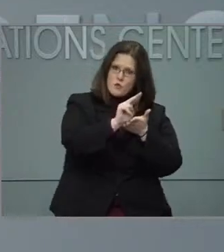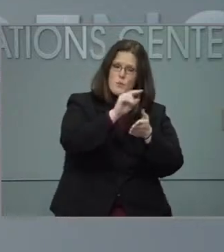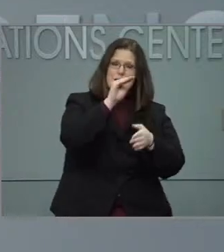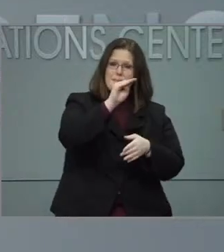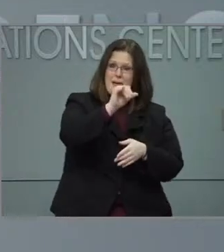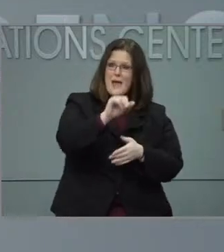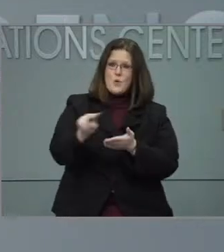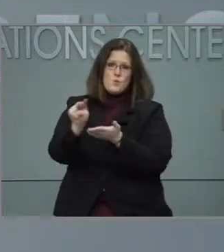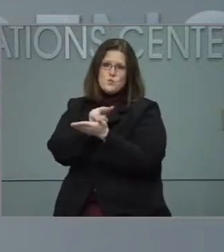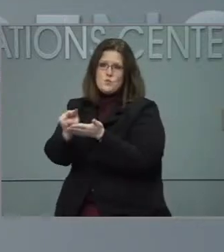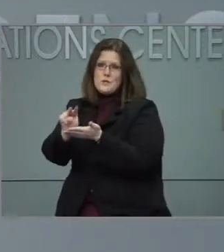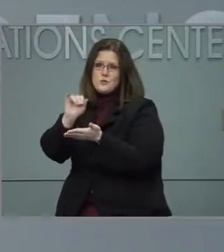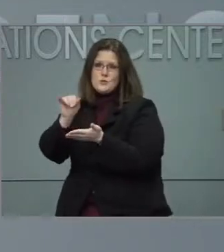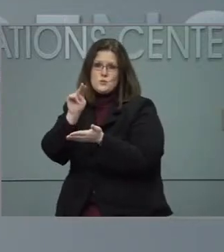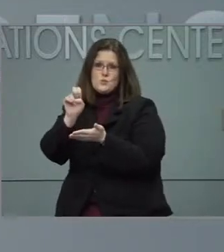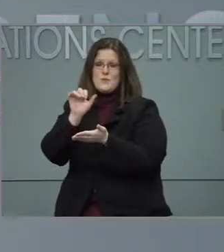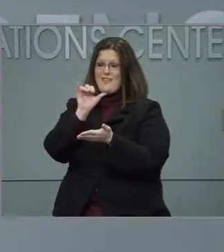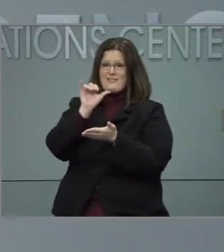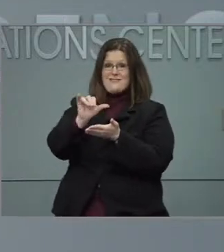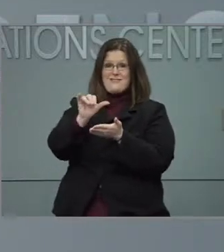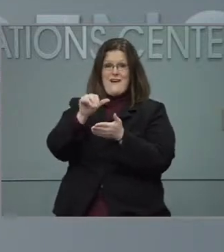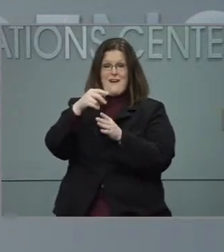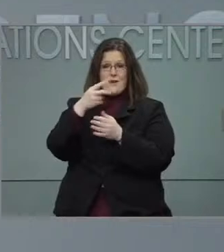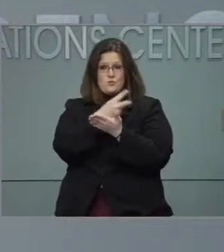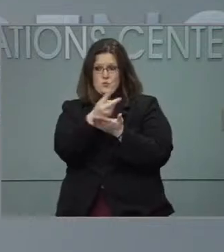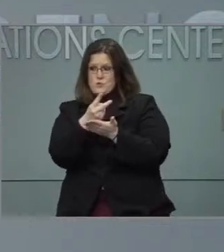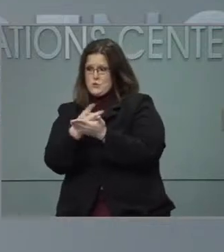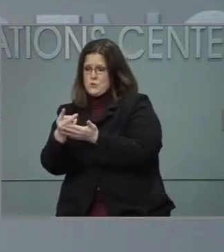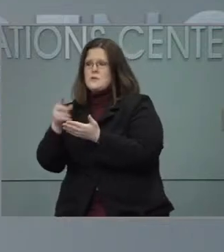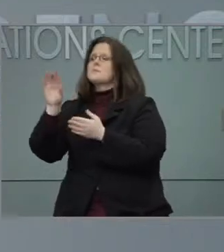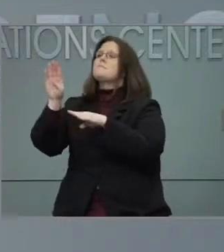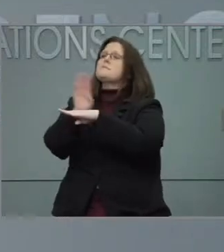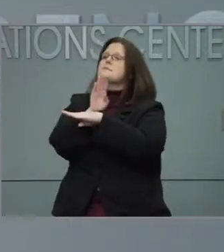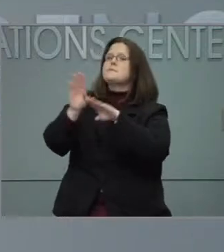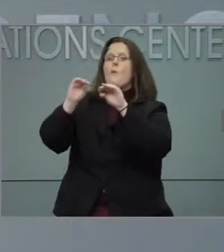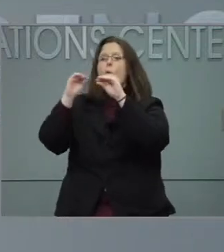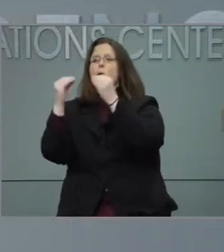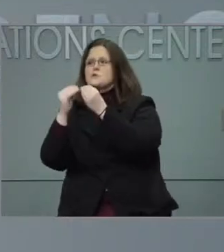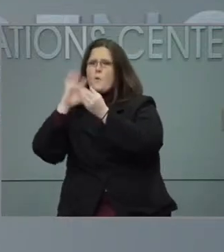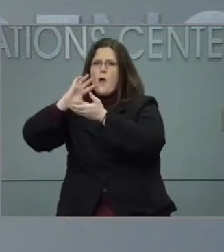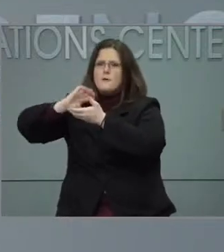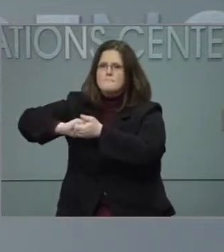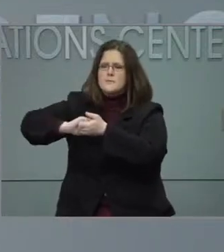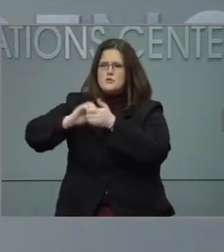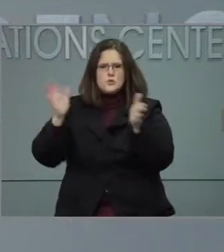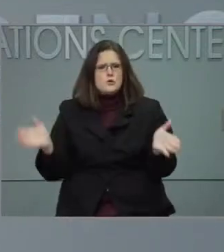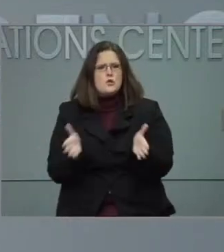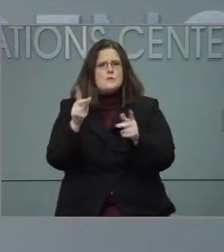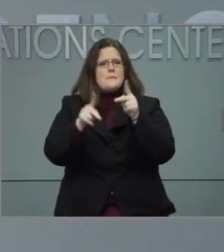which organizations across the state will work together to promote vaccinations. Go to